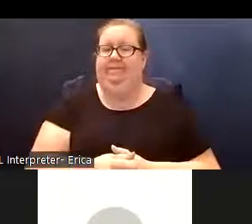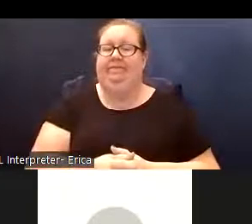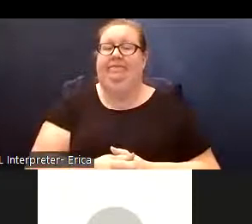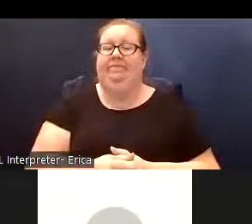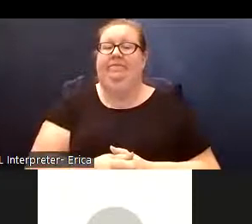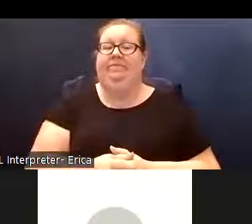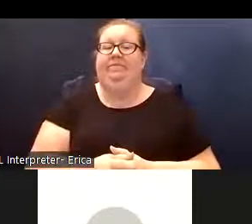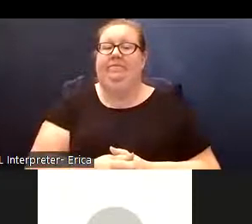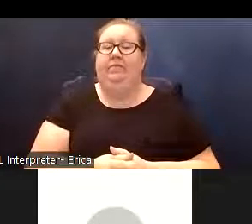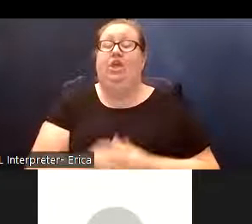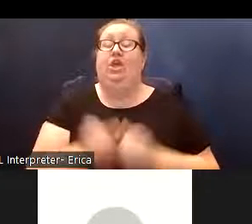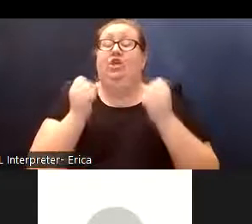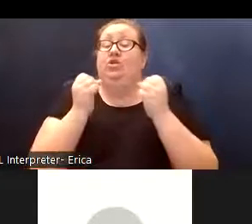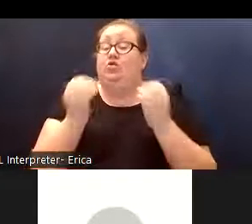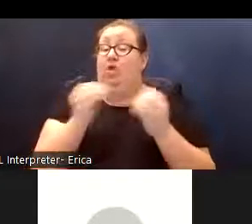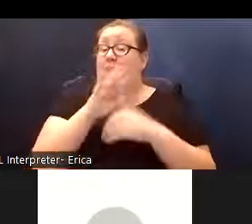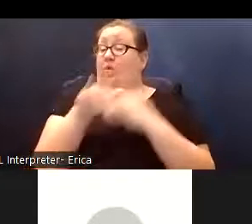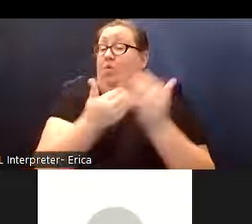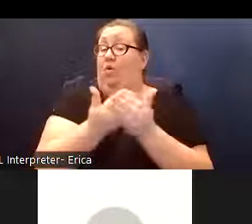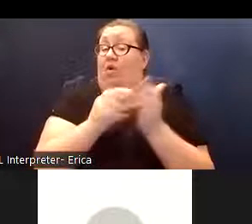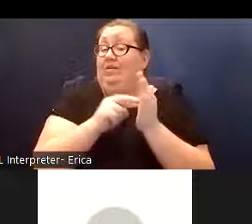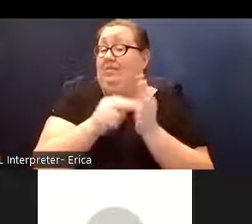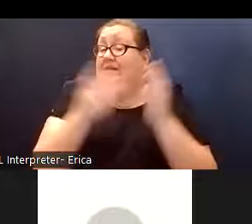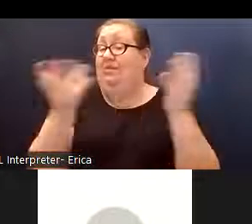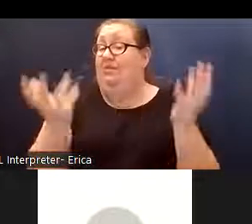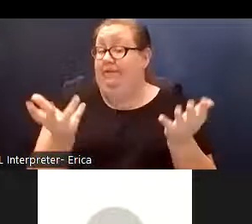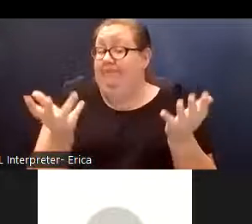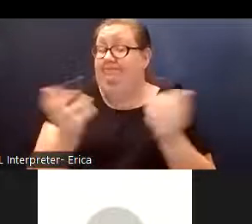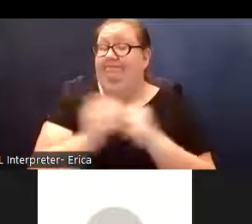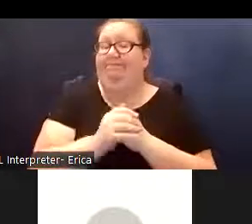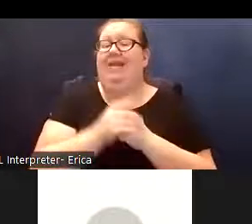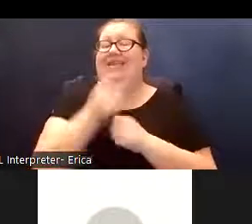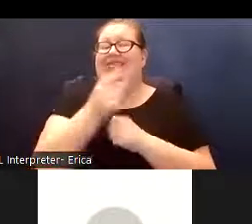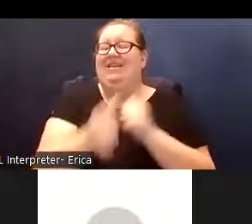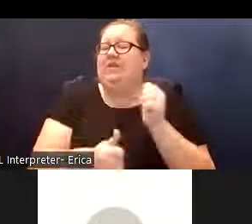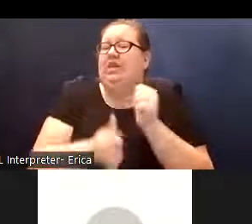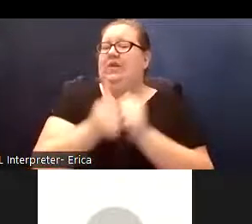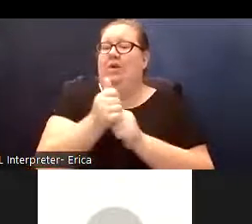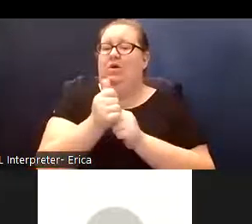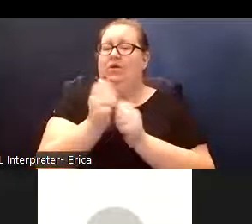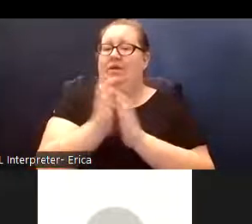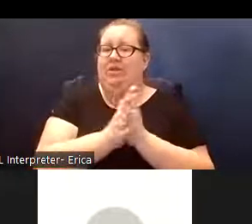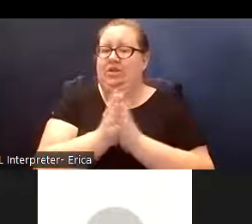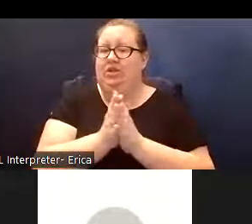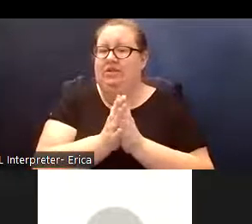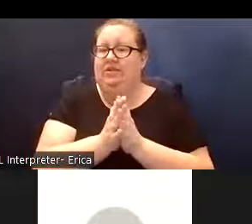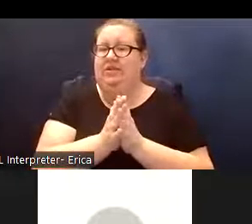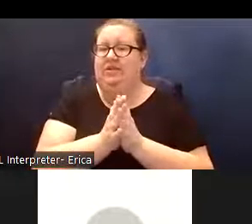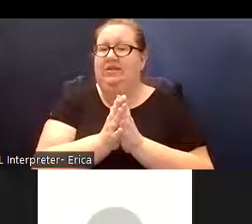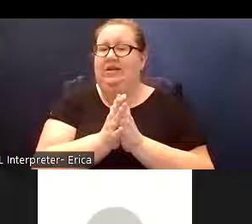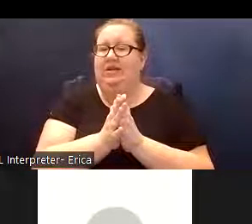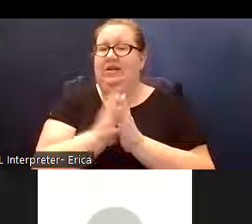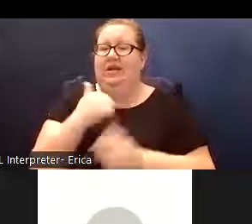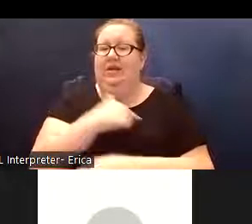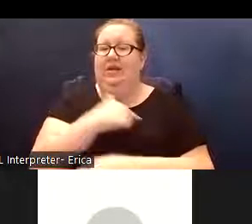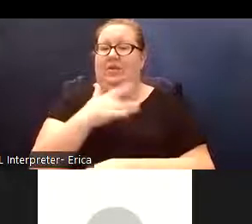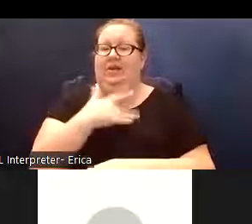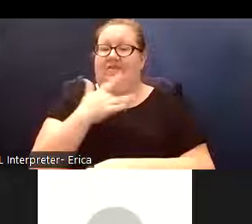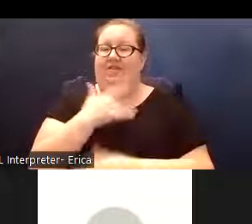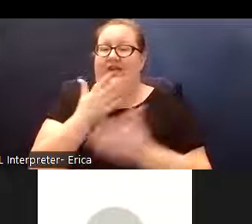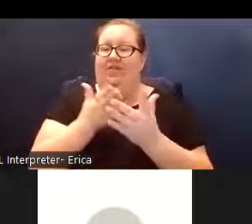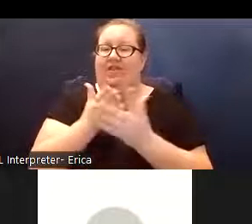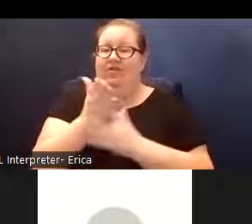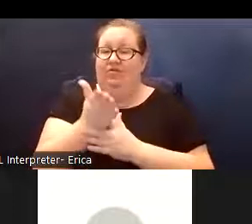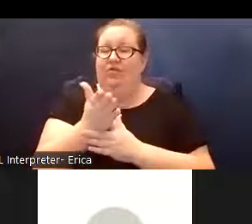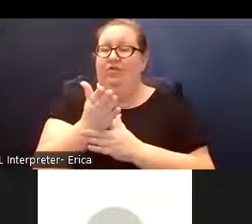So what does all of this mean? This is the most ambitious of the scenarios, though we feel that through the